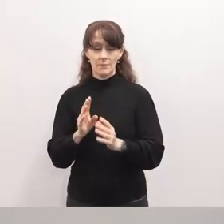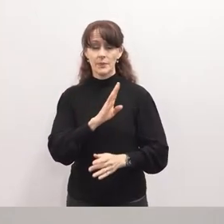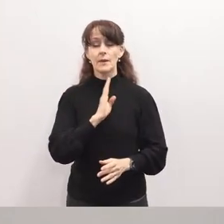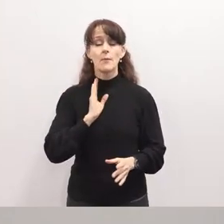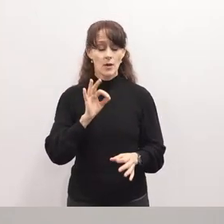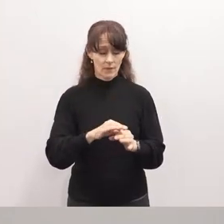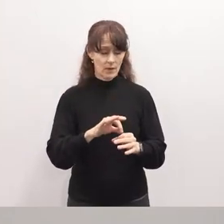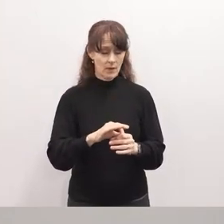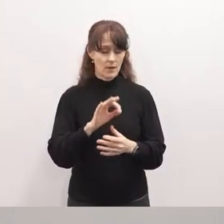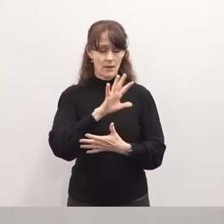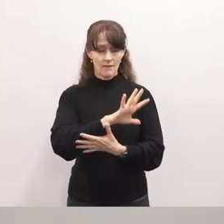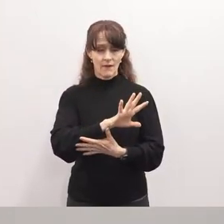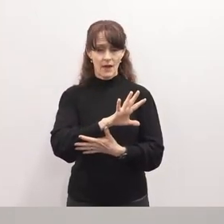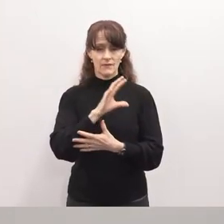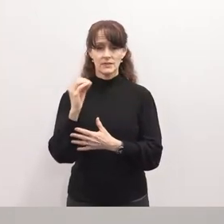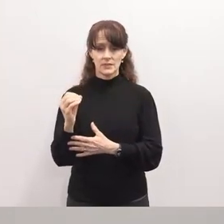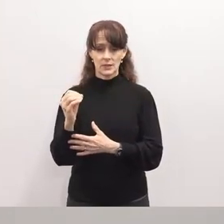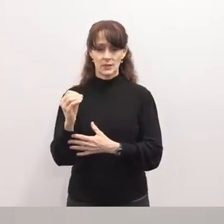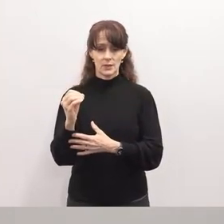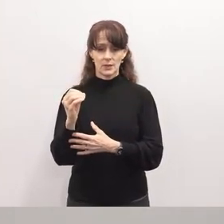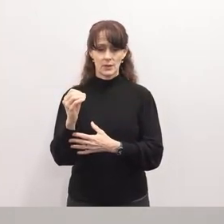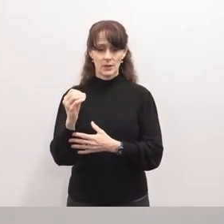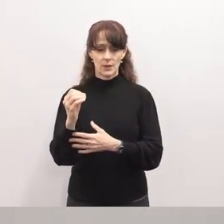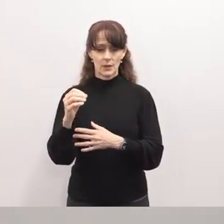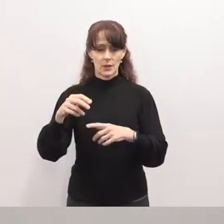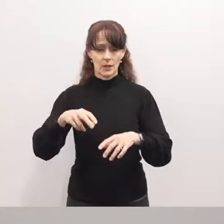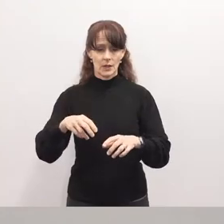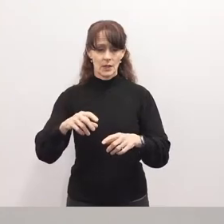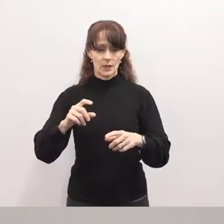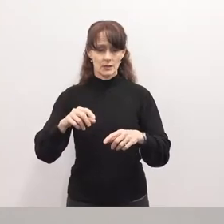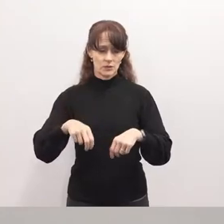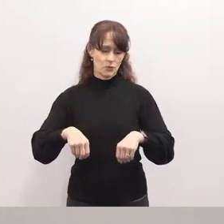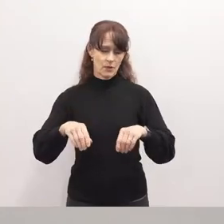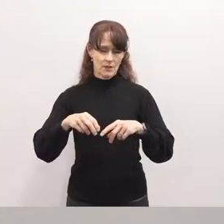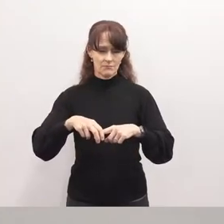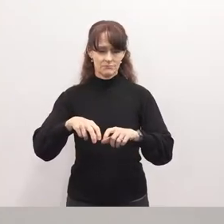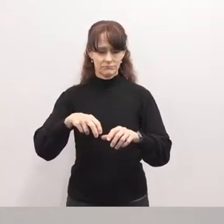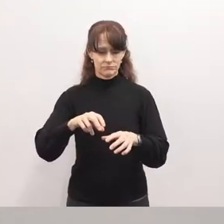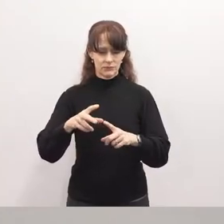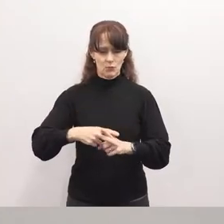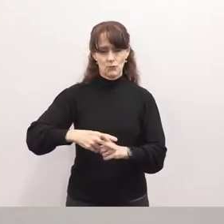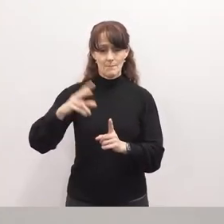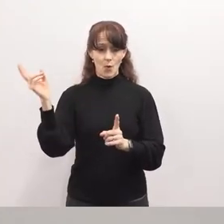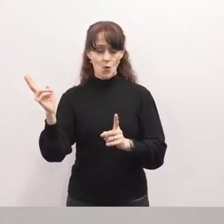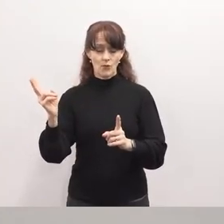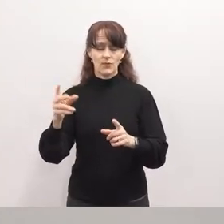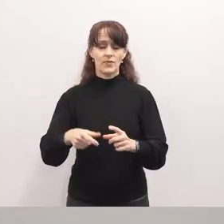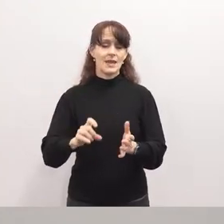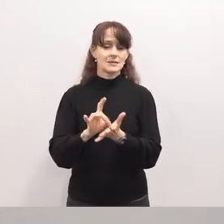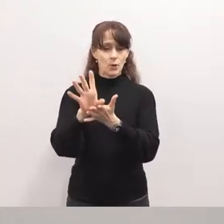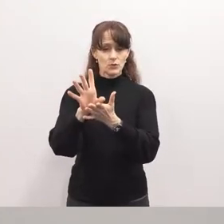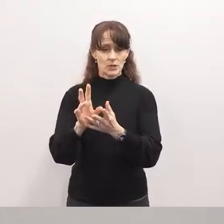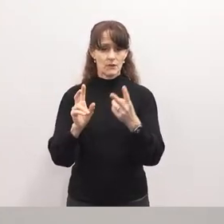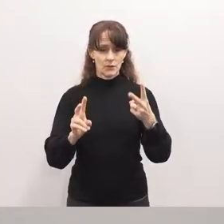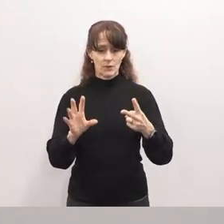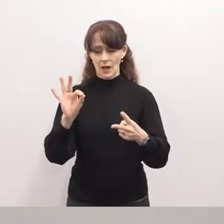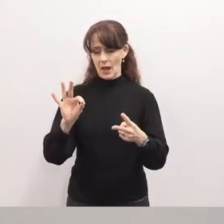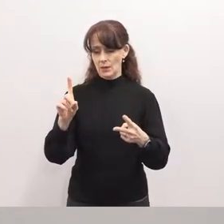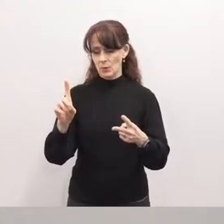voted 5-0 to lift the expulsion of two students, student ID numbers 9169